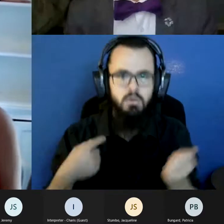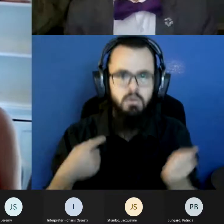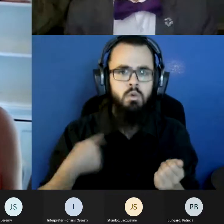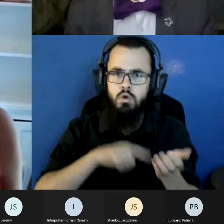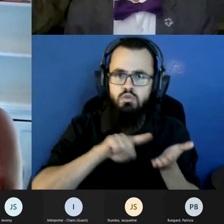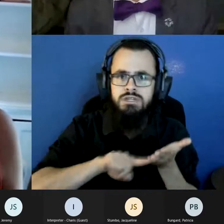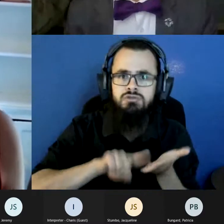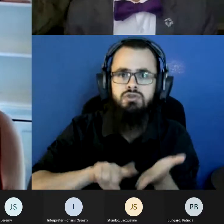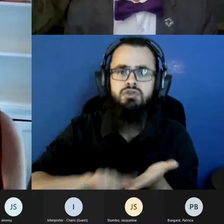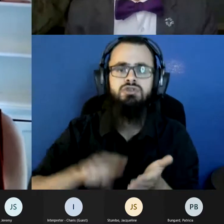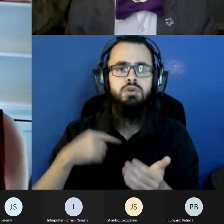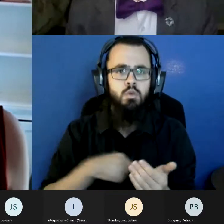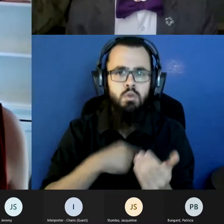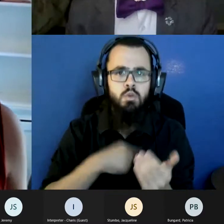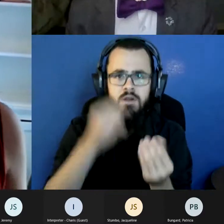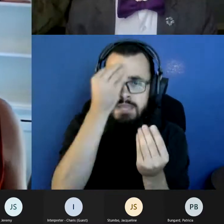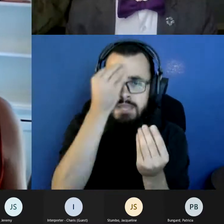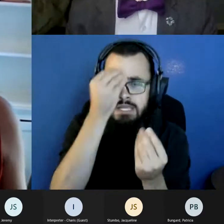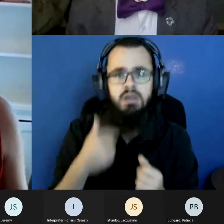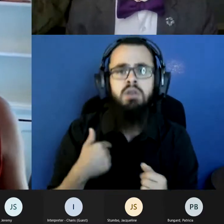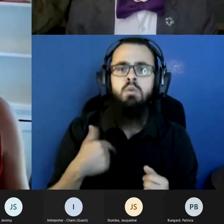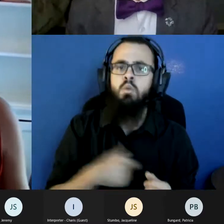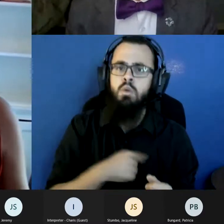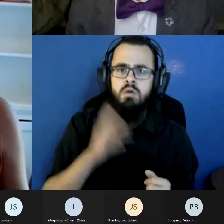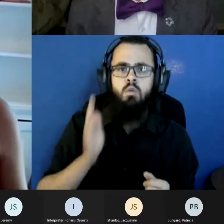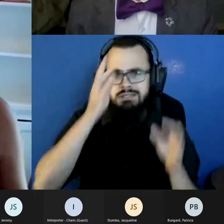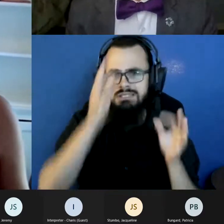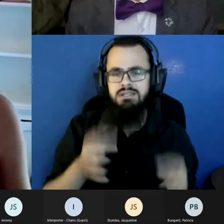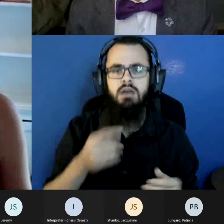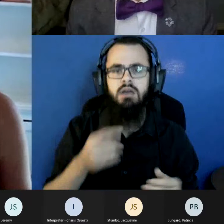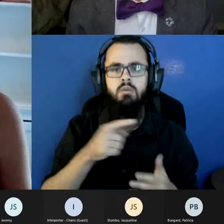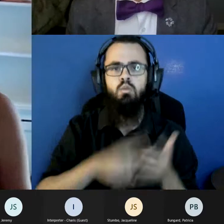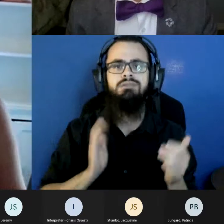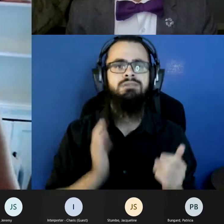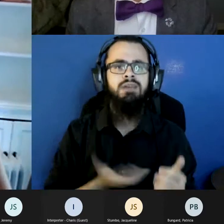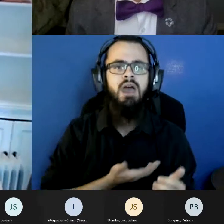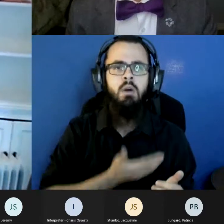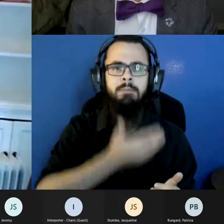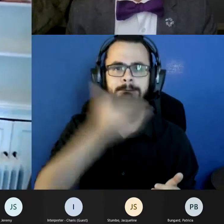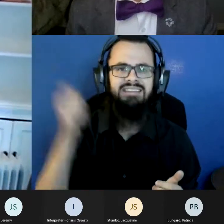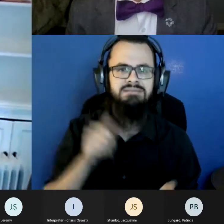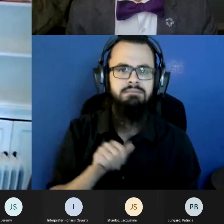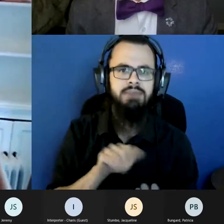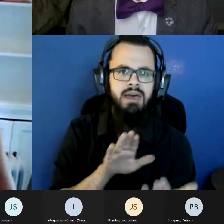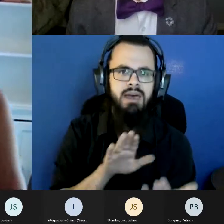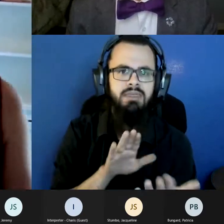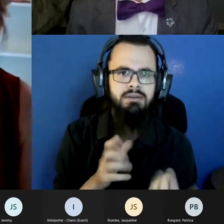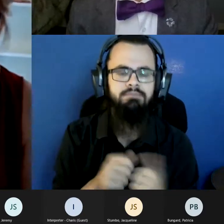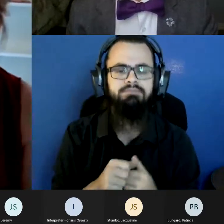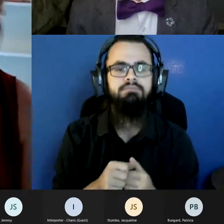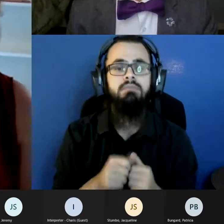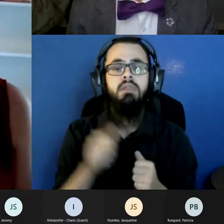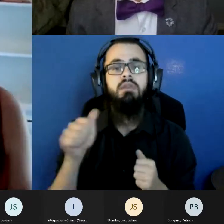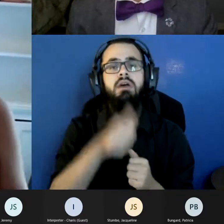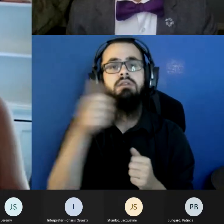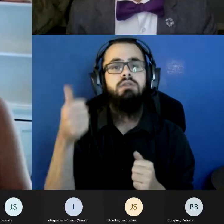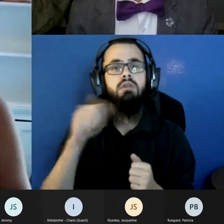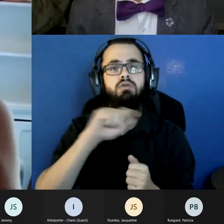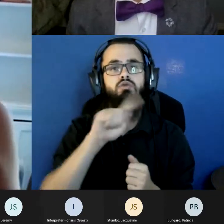we can. So so there was a question about the 3-foot distance in the large lecture